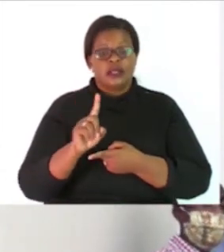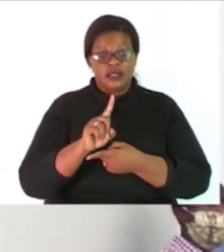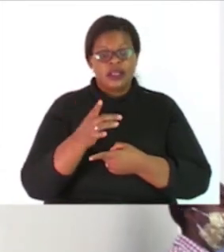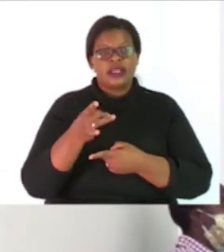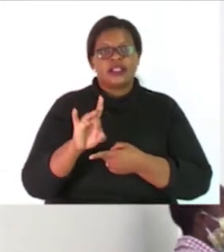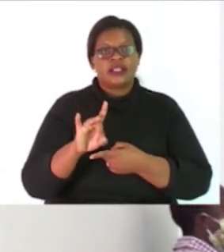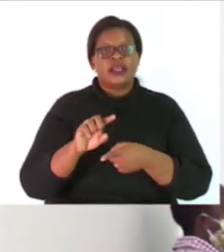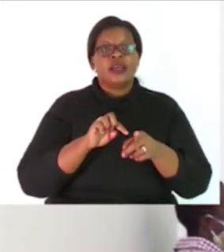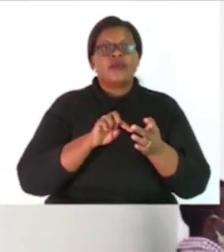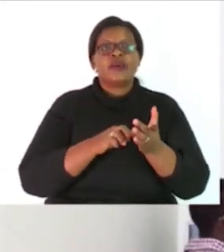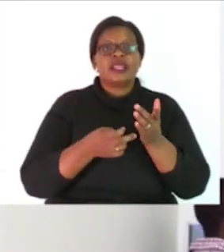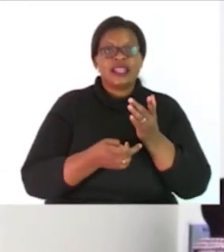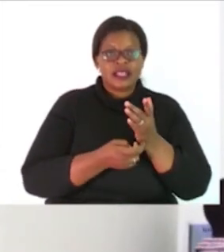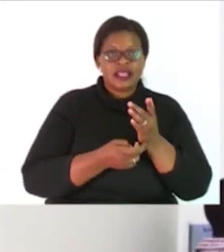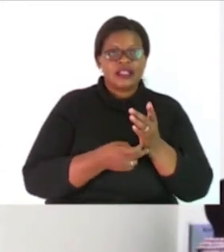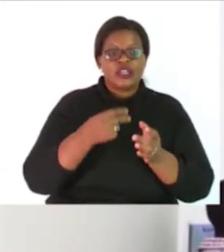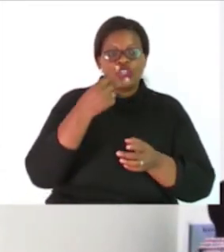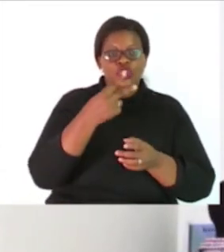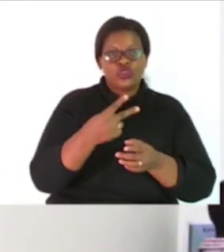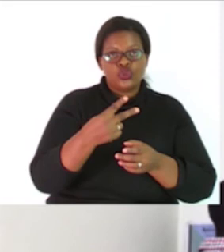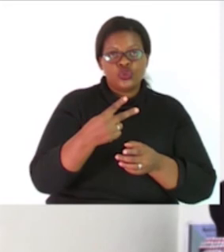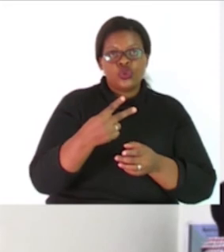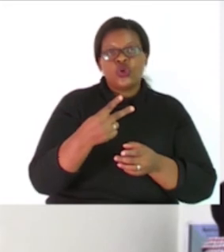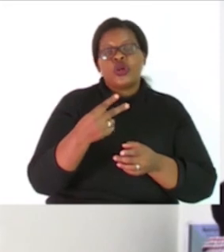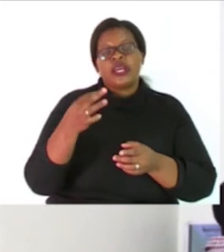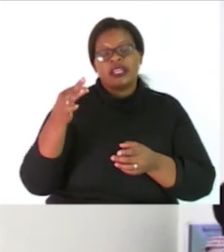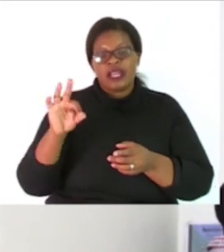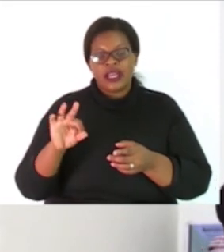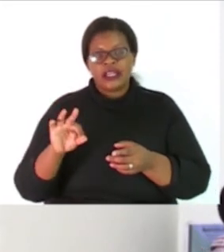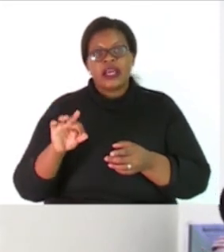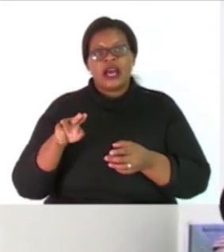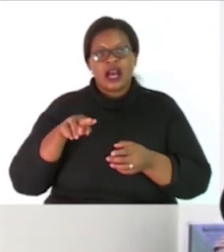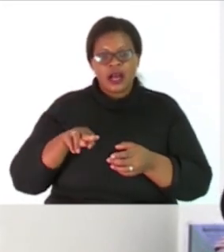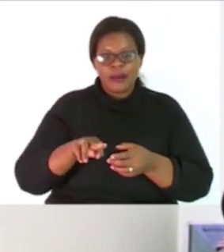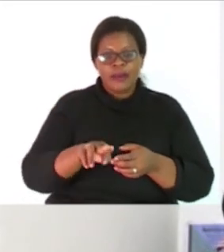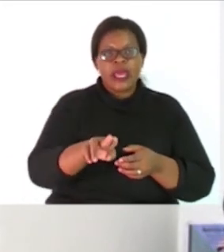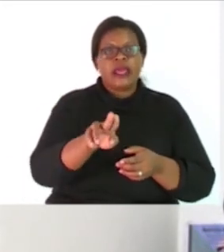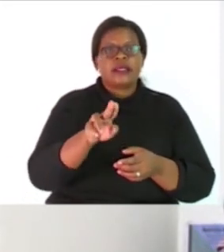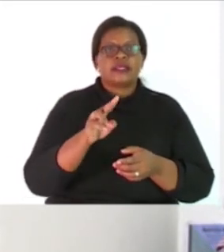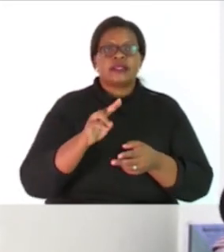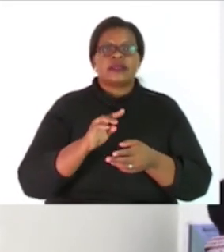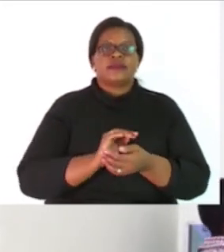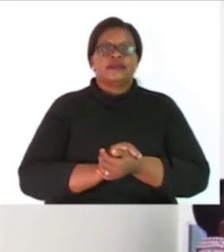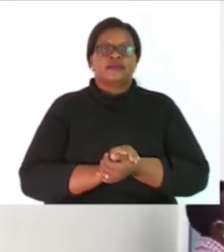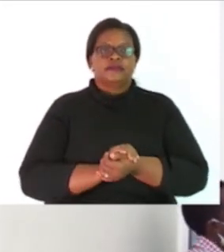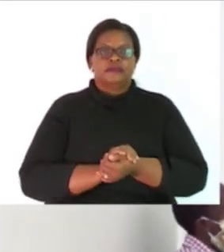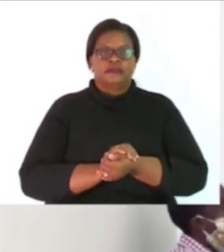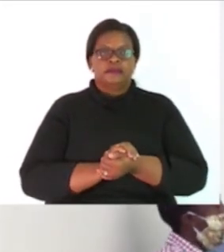again. So, another factor pair will be 2 and